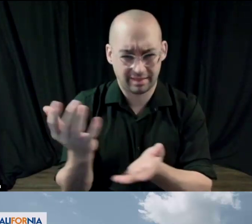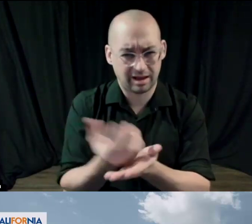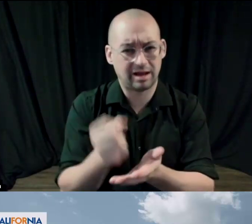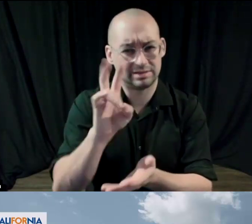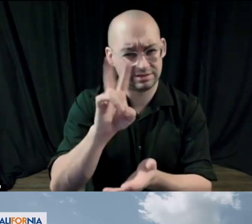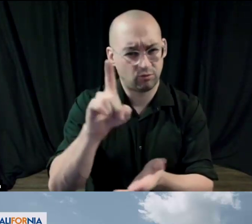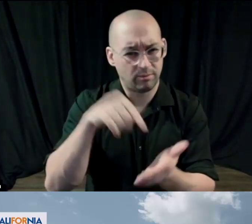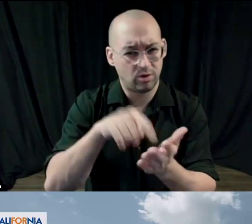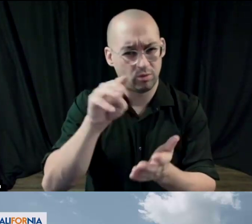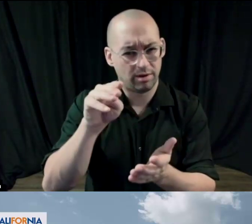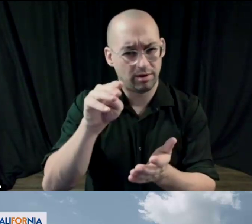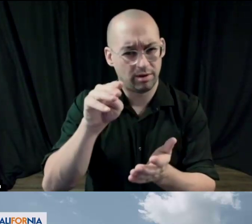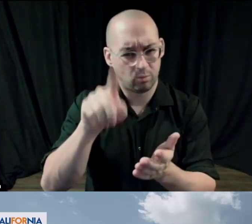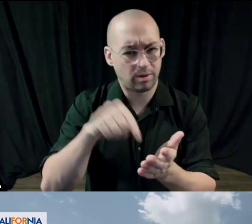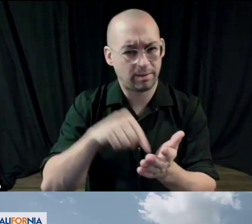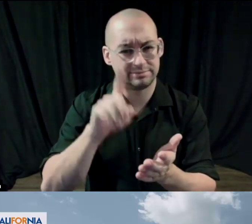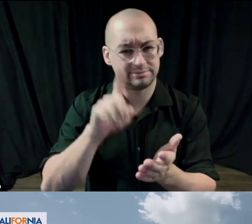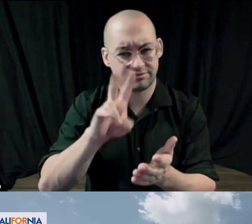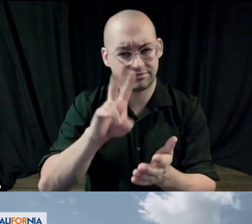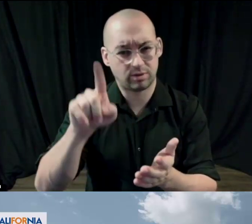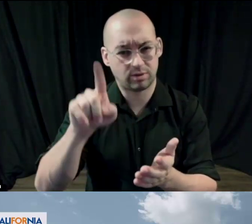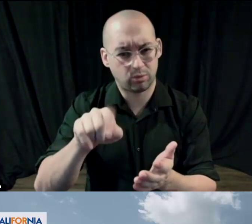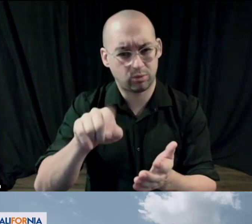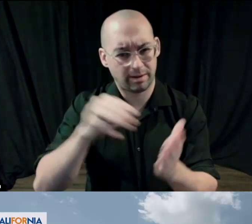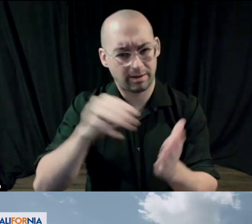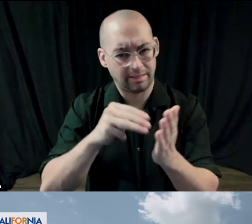or is that a drawdown process?